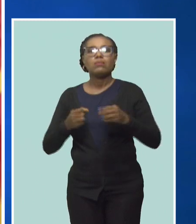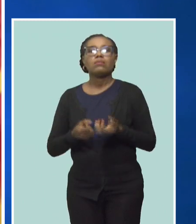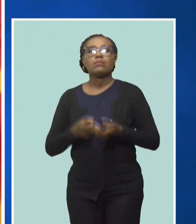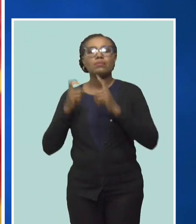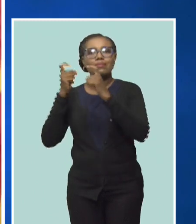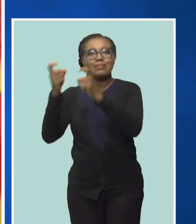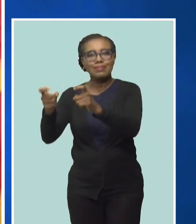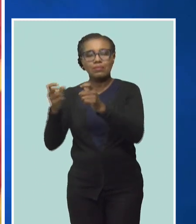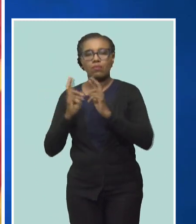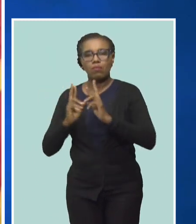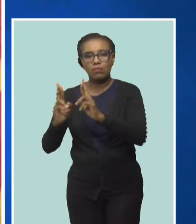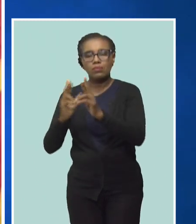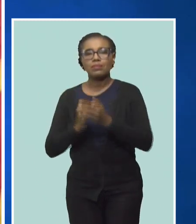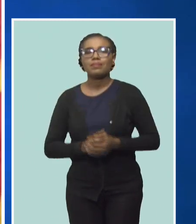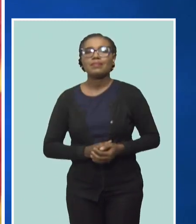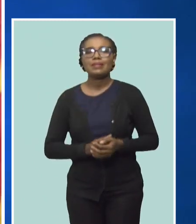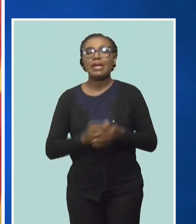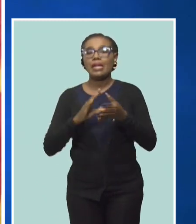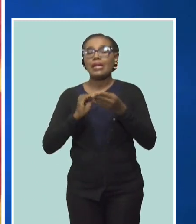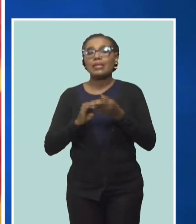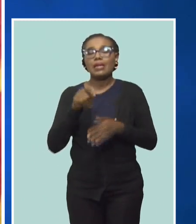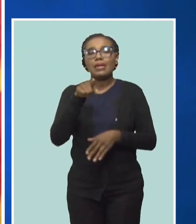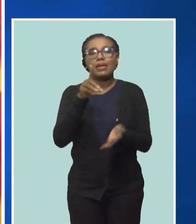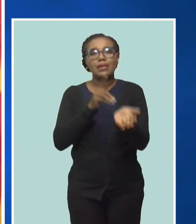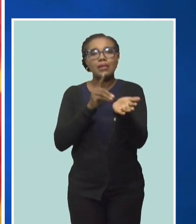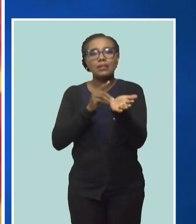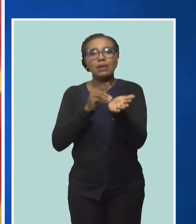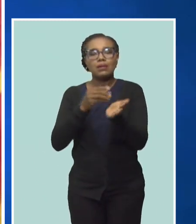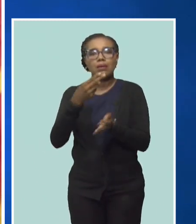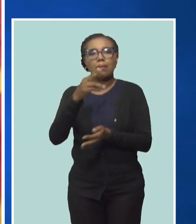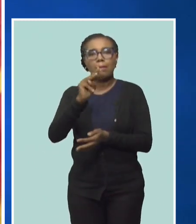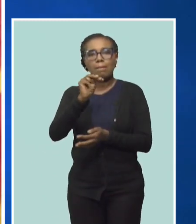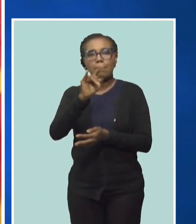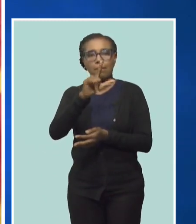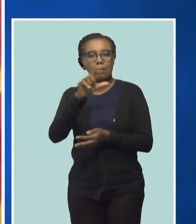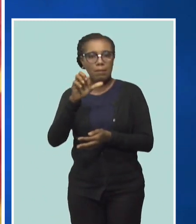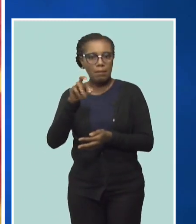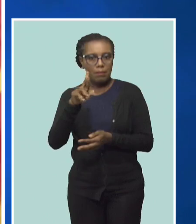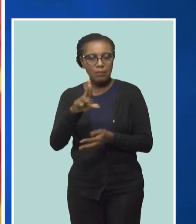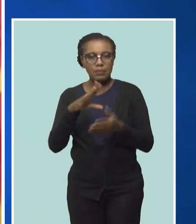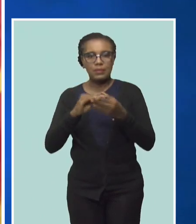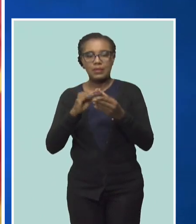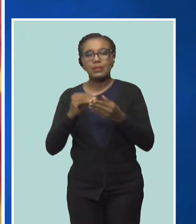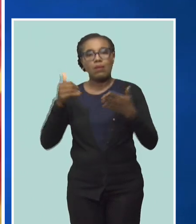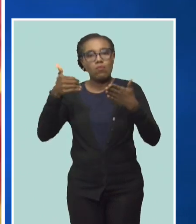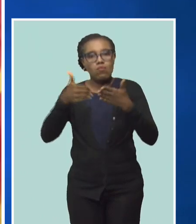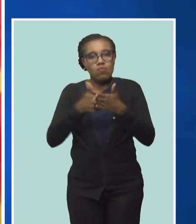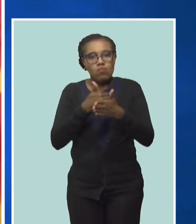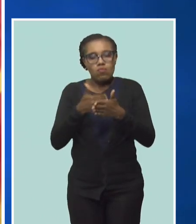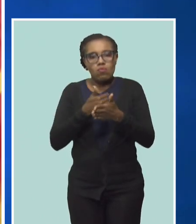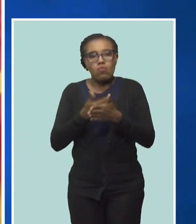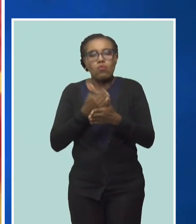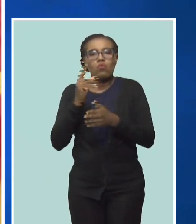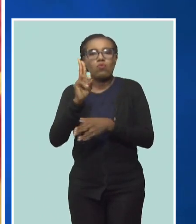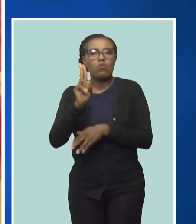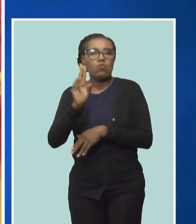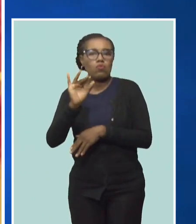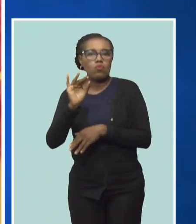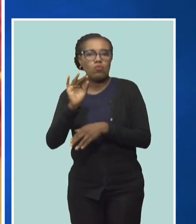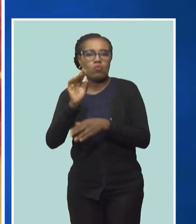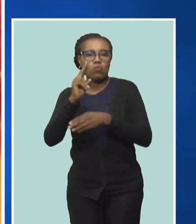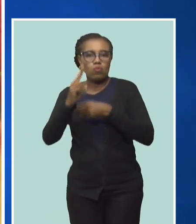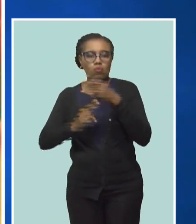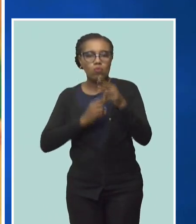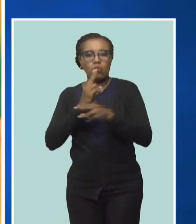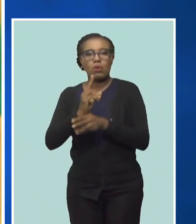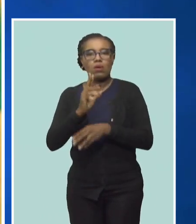students, Chancellor Dr. the Most Honorable Doddridge Miller, donning new university regalia, told them to view the world